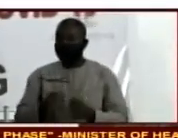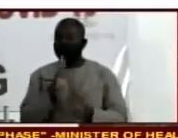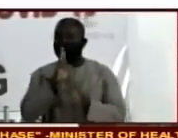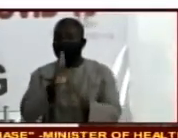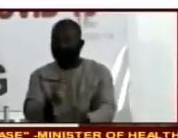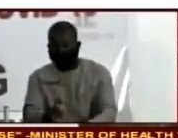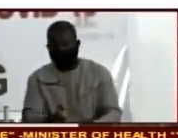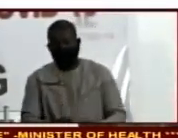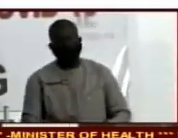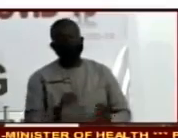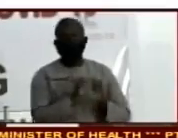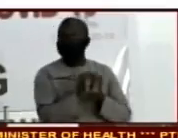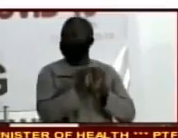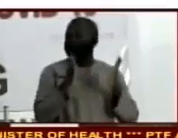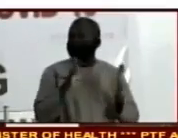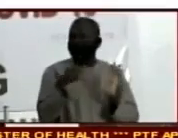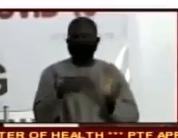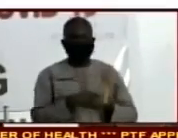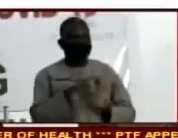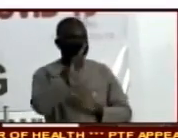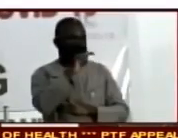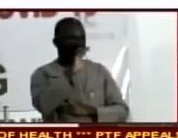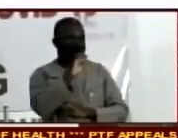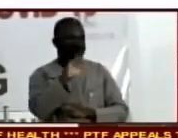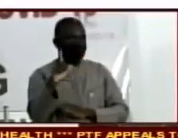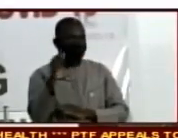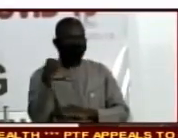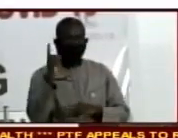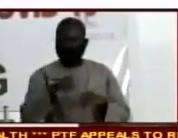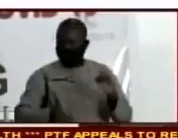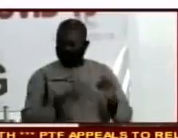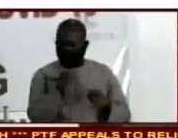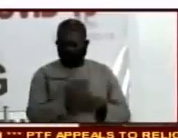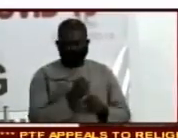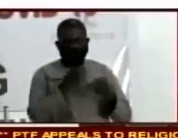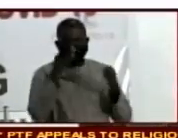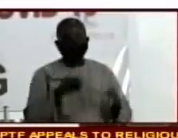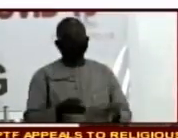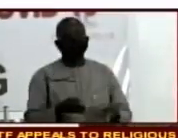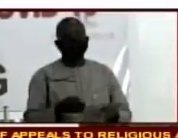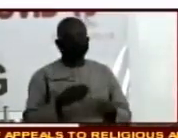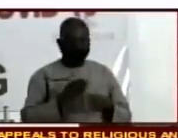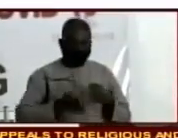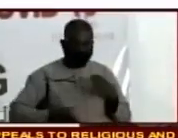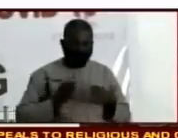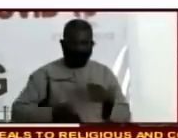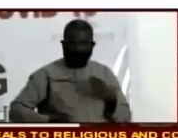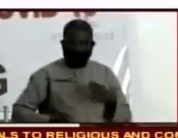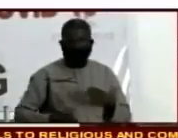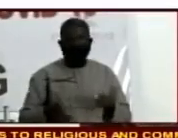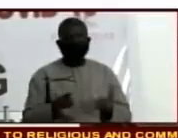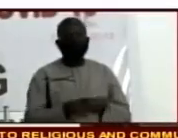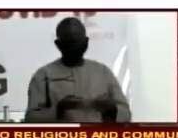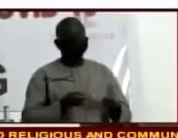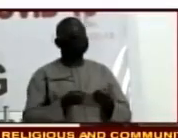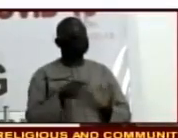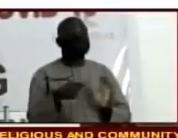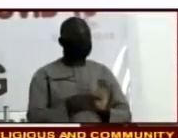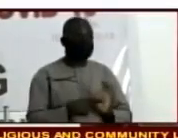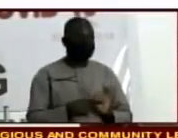we will not be able to make the critical decisions that we're making. So in conclusion, as we manage this outbreak,